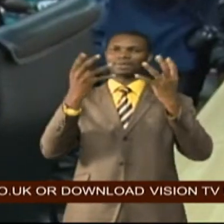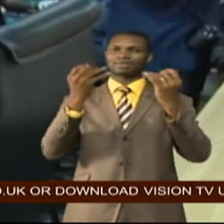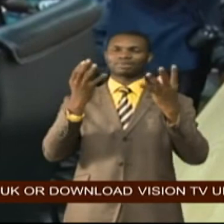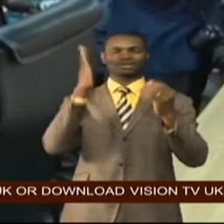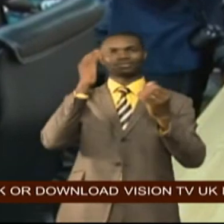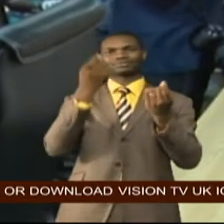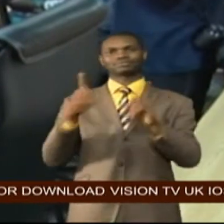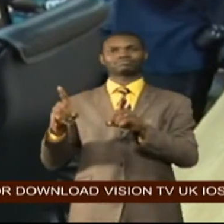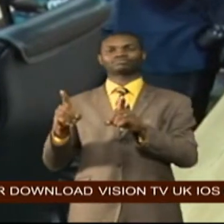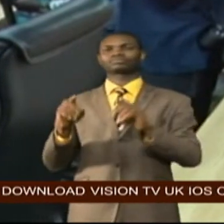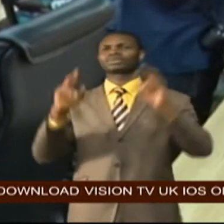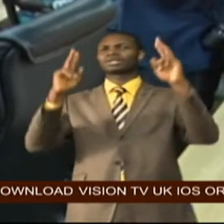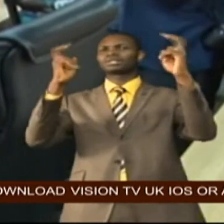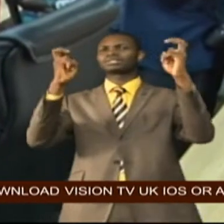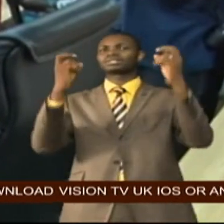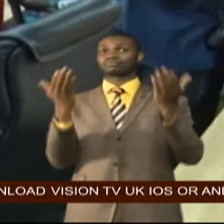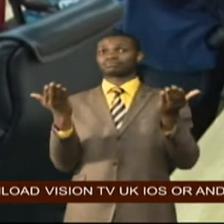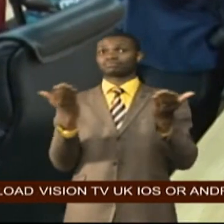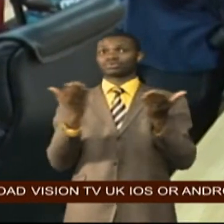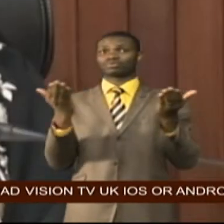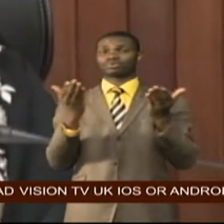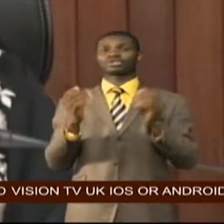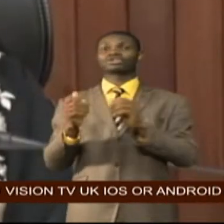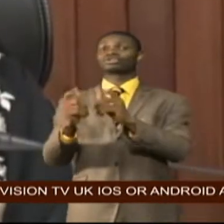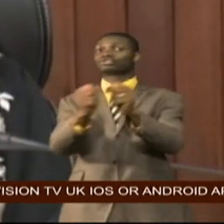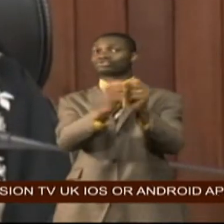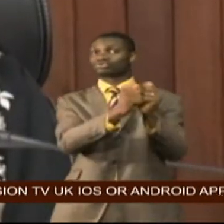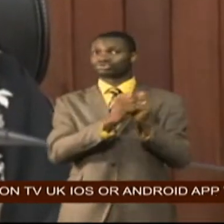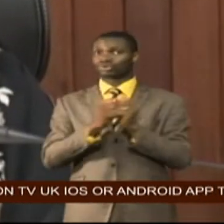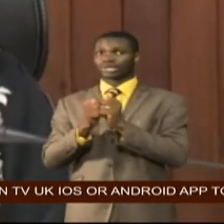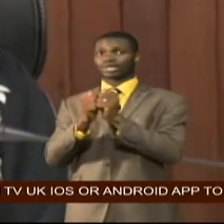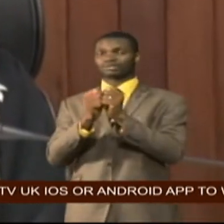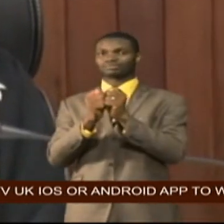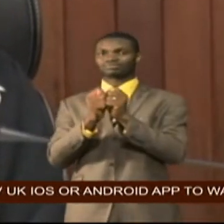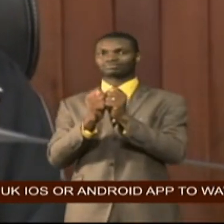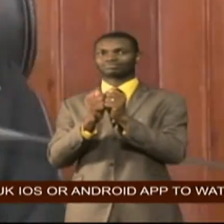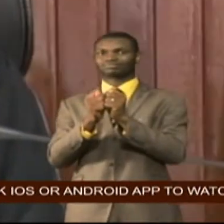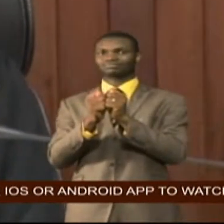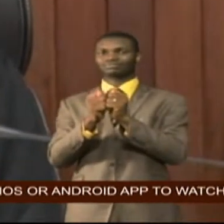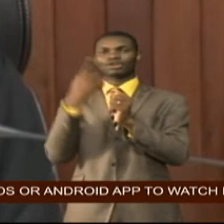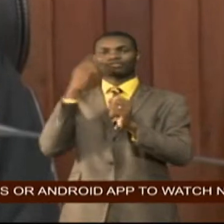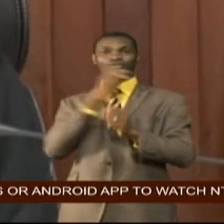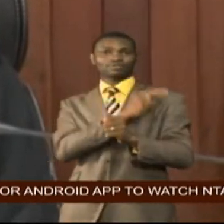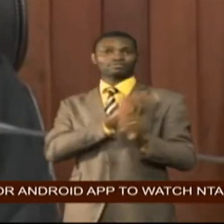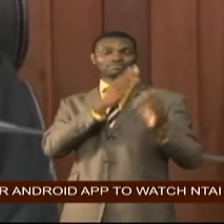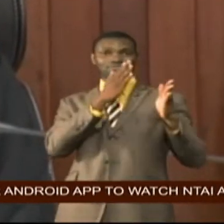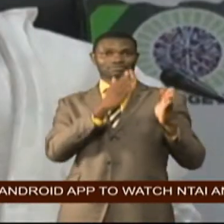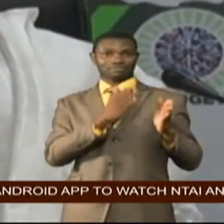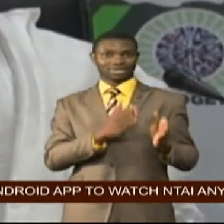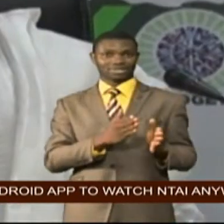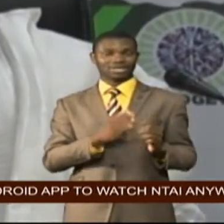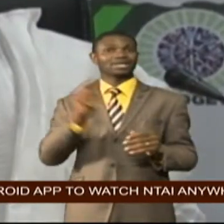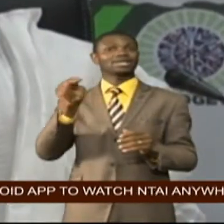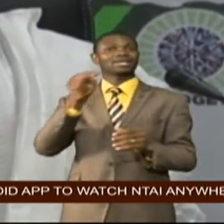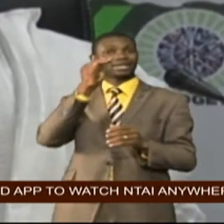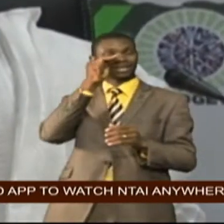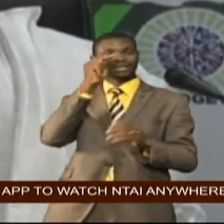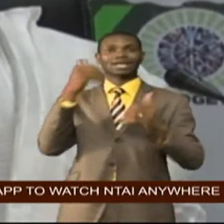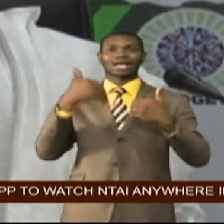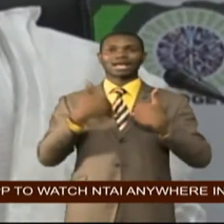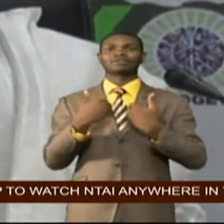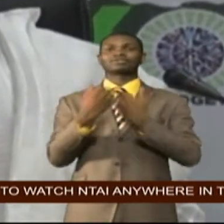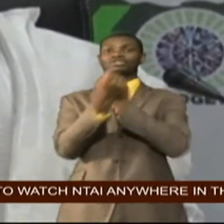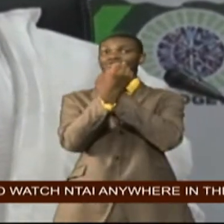The theme for the celebration is Together, and for the minister, the theme is apt: Nigeria having survived a